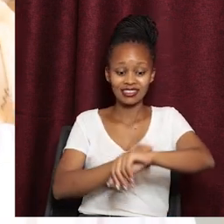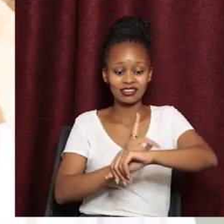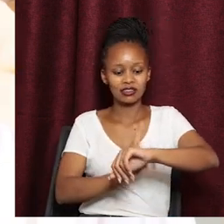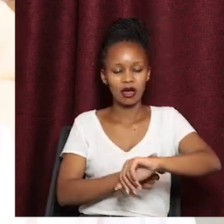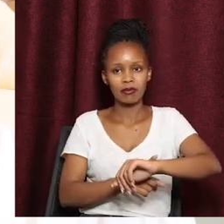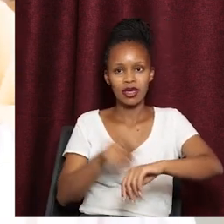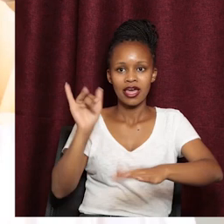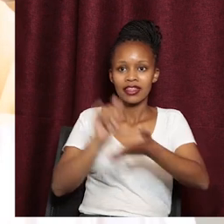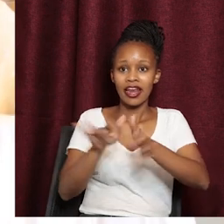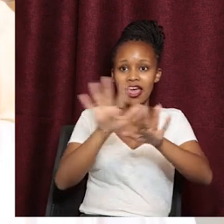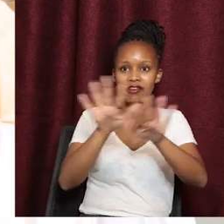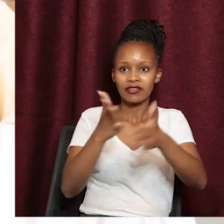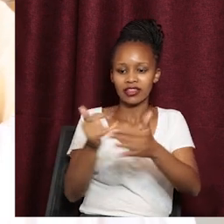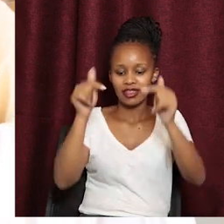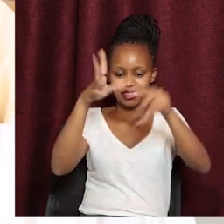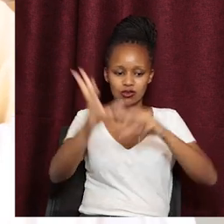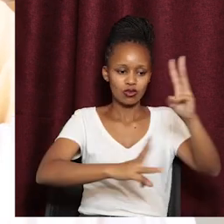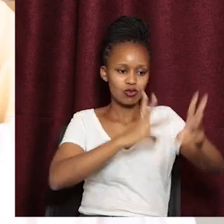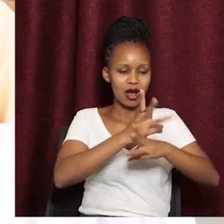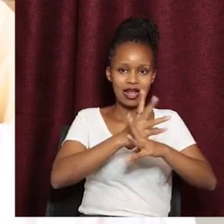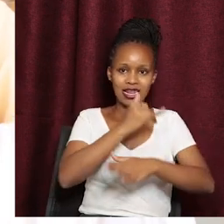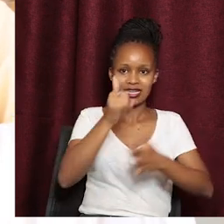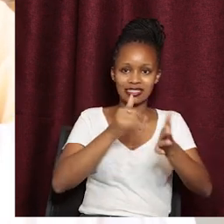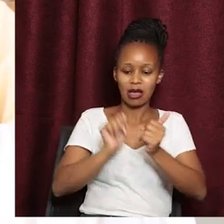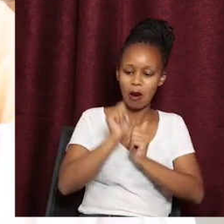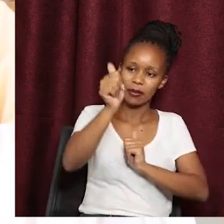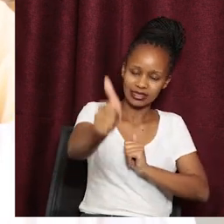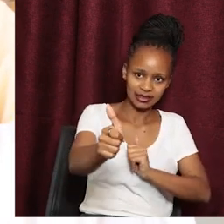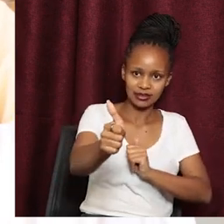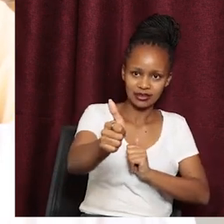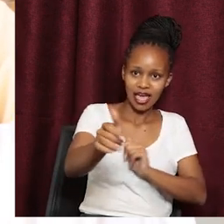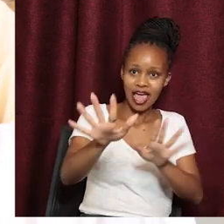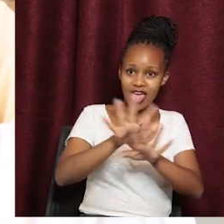in this world is passing away. Everything.